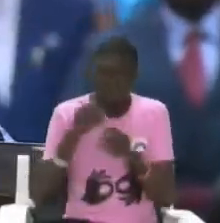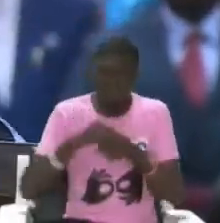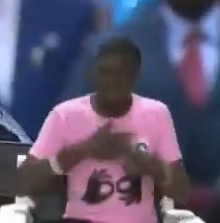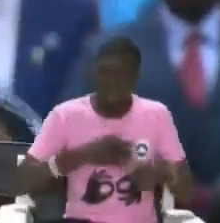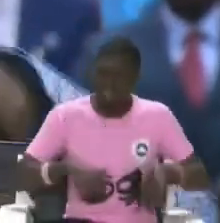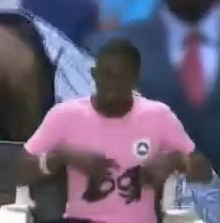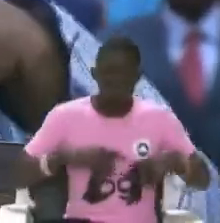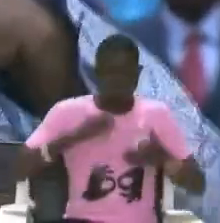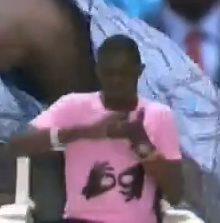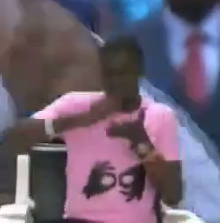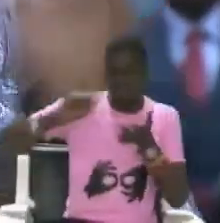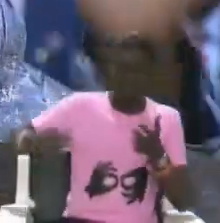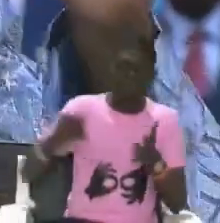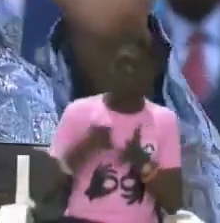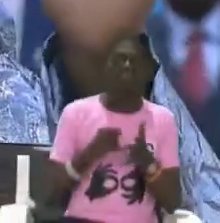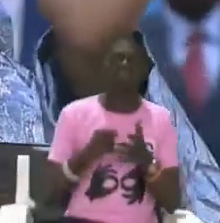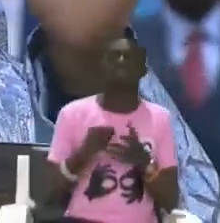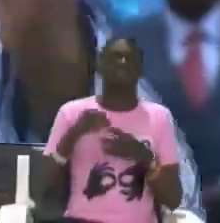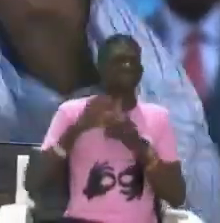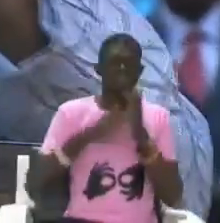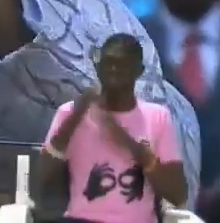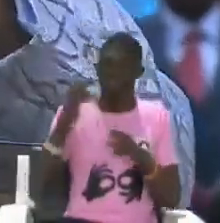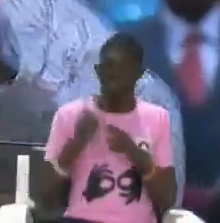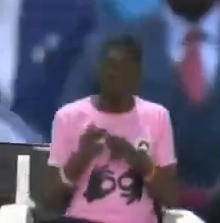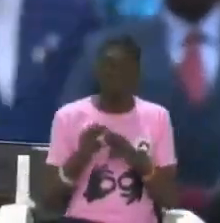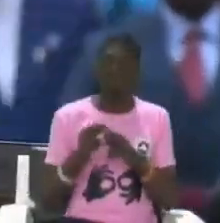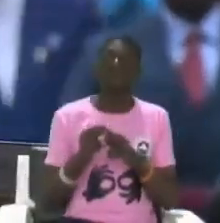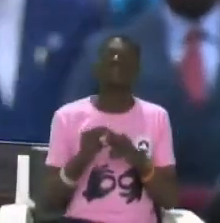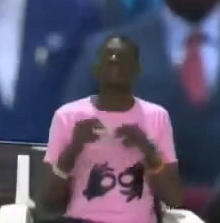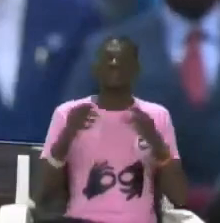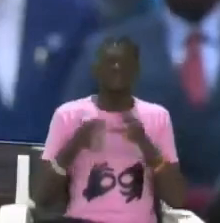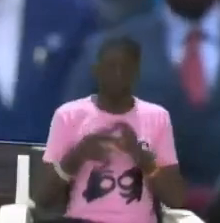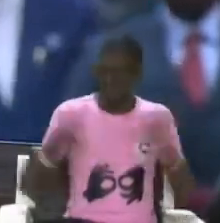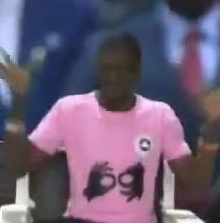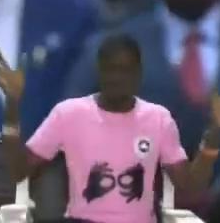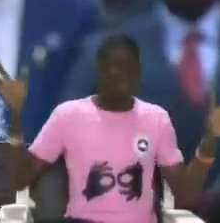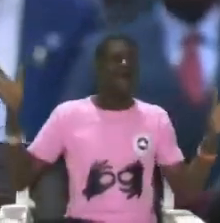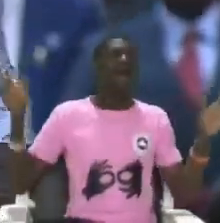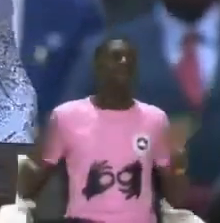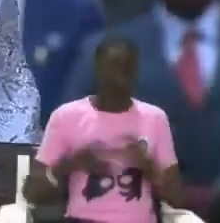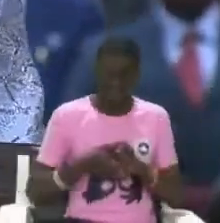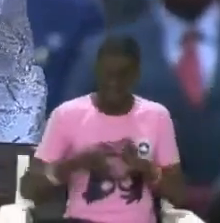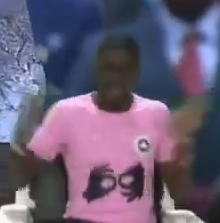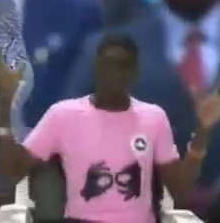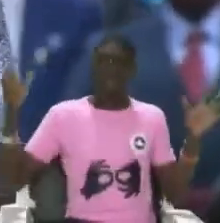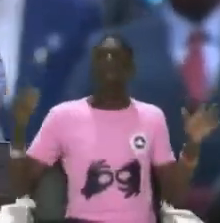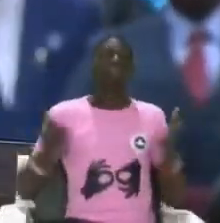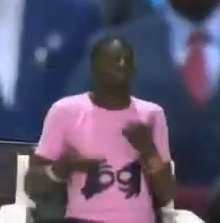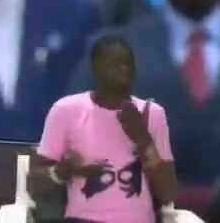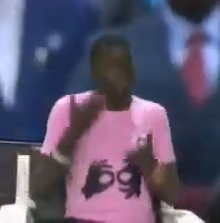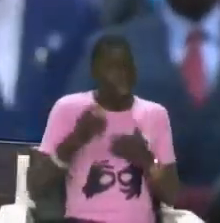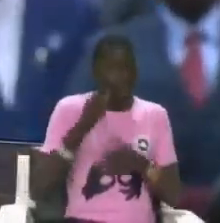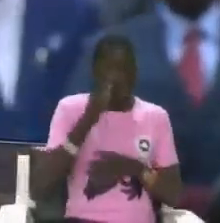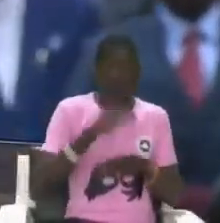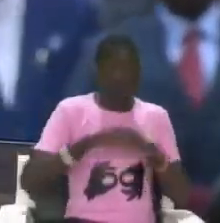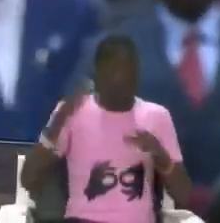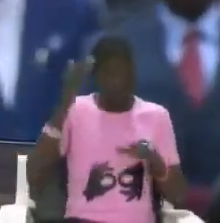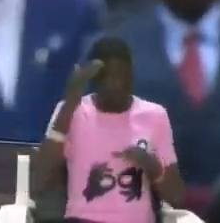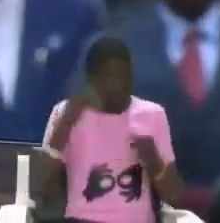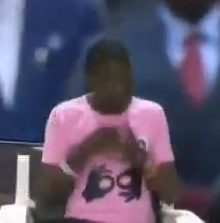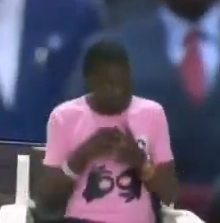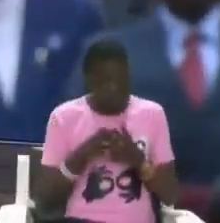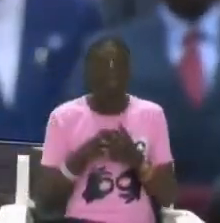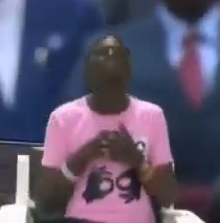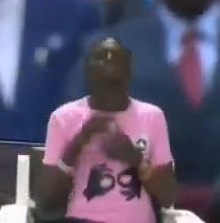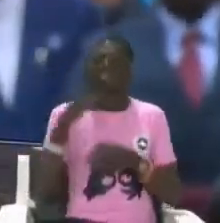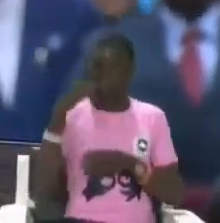this one. Help me to get rid of it. Help me to let go of it. Maybe you don't know it. Tell him, Daddy, that one